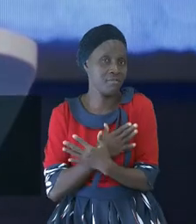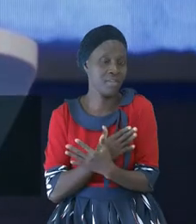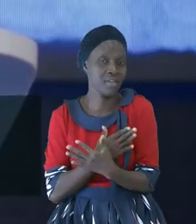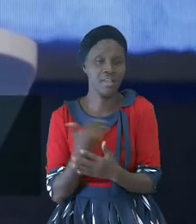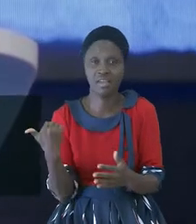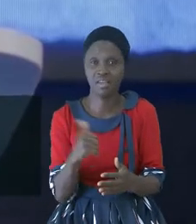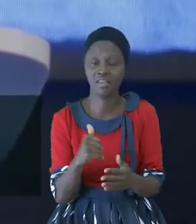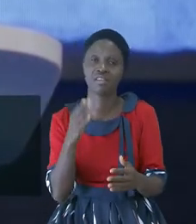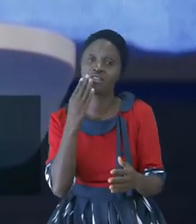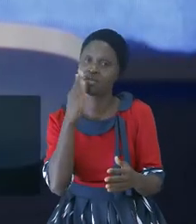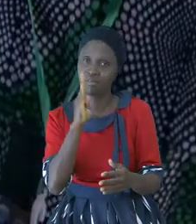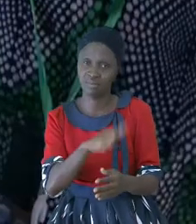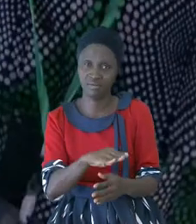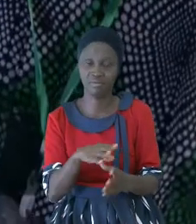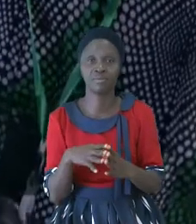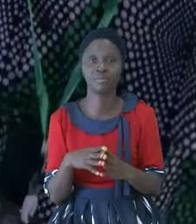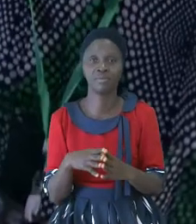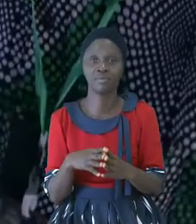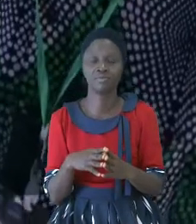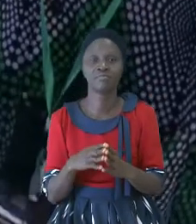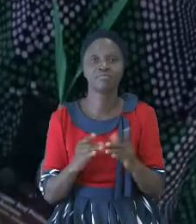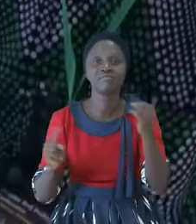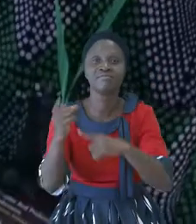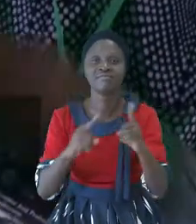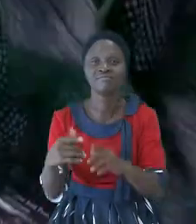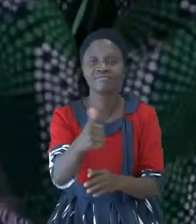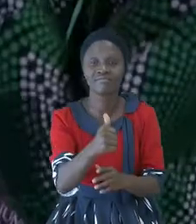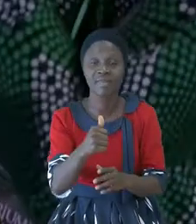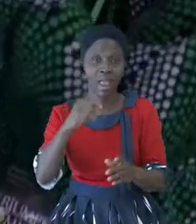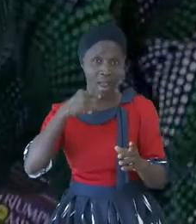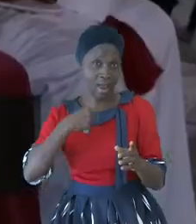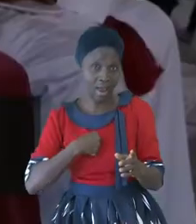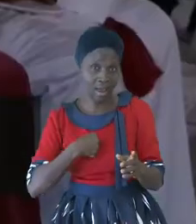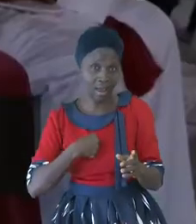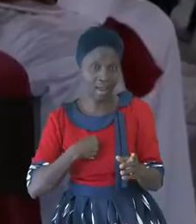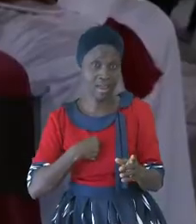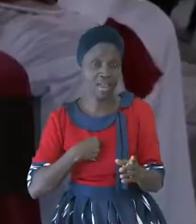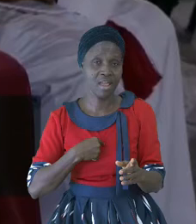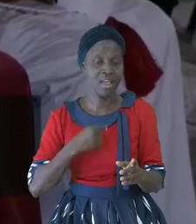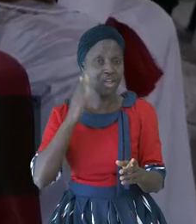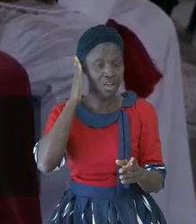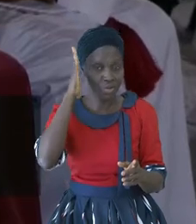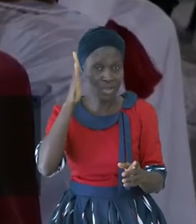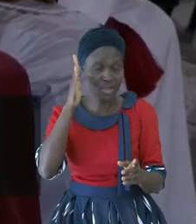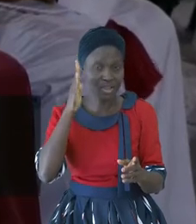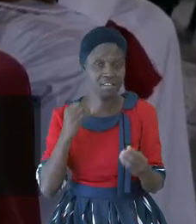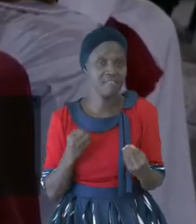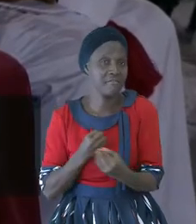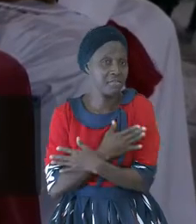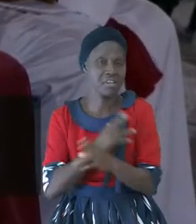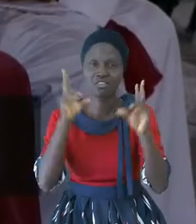fear no evil. Somebody there, I will fear